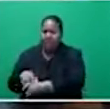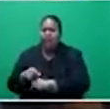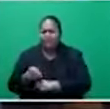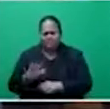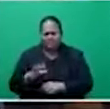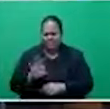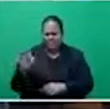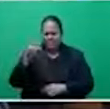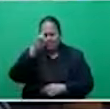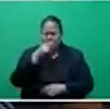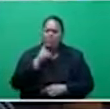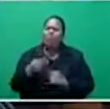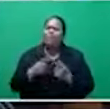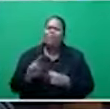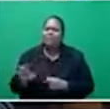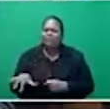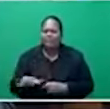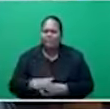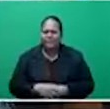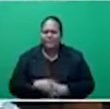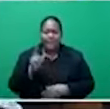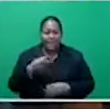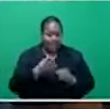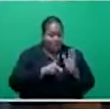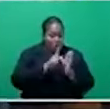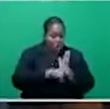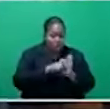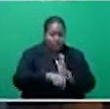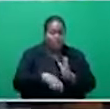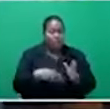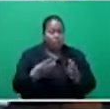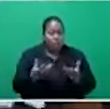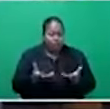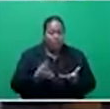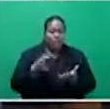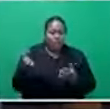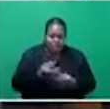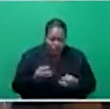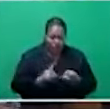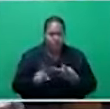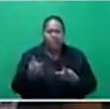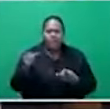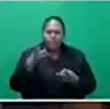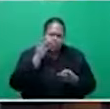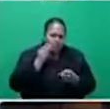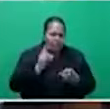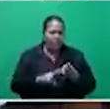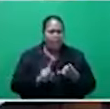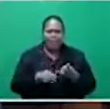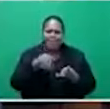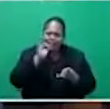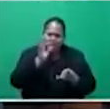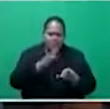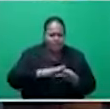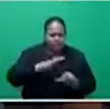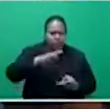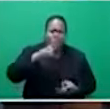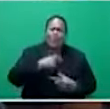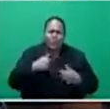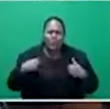price of soap has gone up, if the price of sugar, tea, everything's gone up, then we need to help them. That's what you